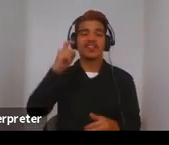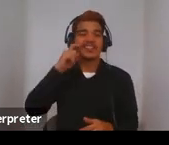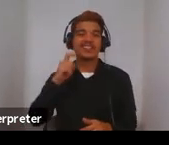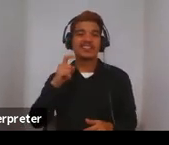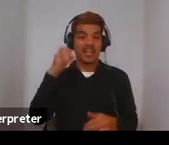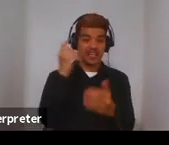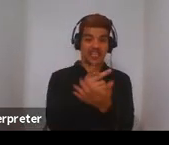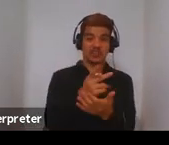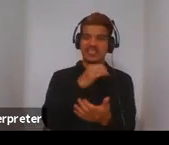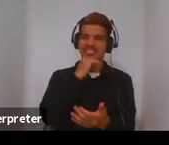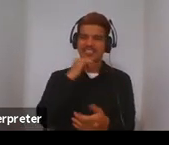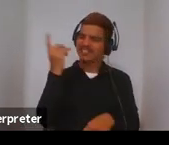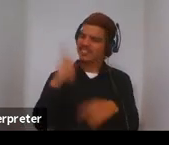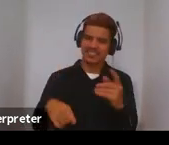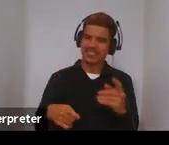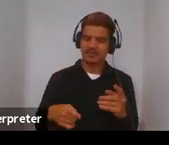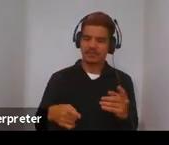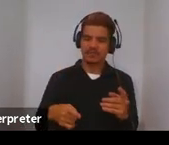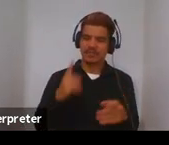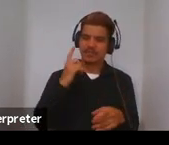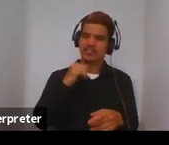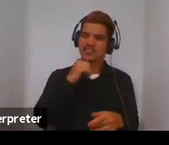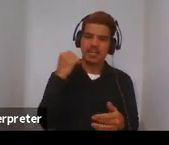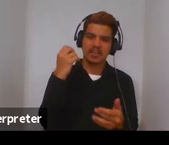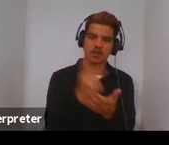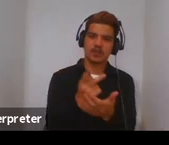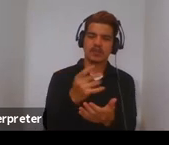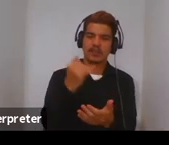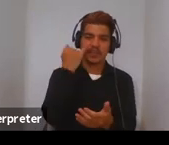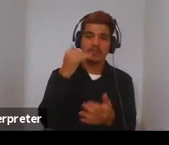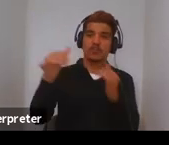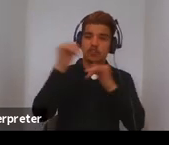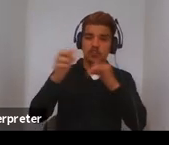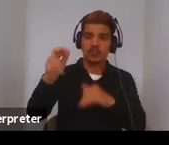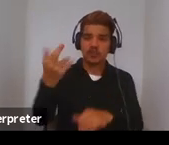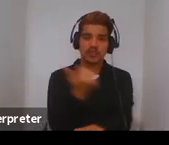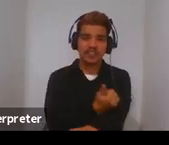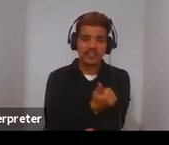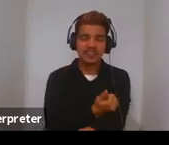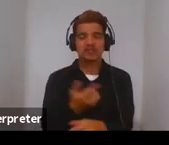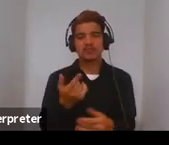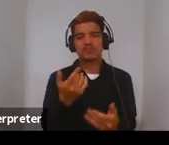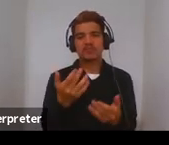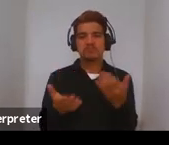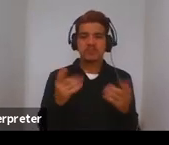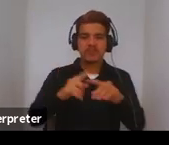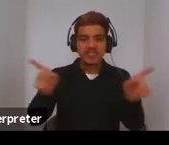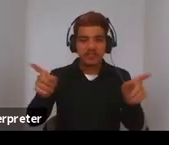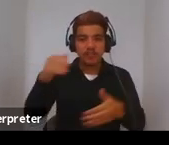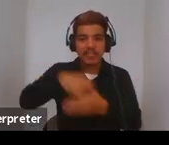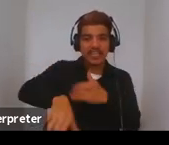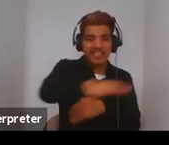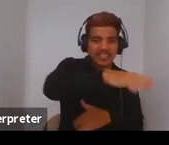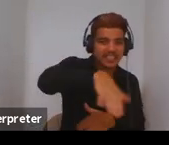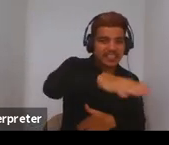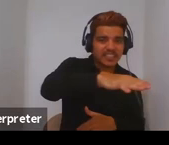be given under the influence of drugs and alcohol. Figuring out what that influence is may be different in different jurisdictions,